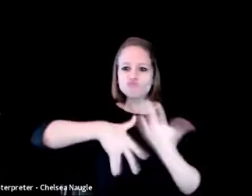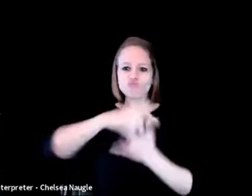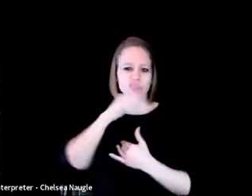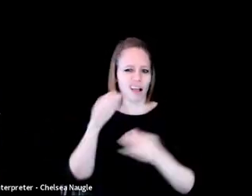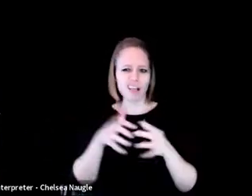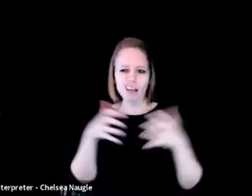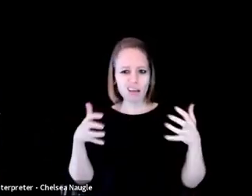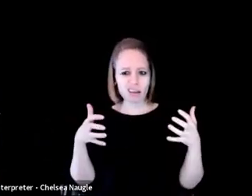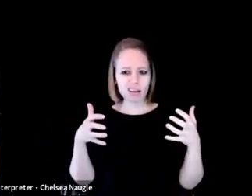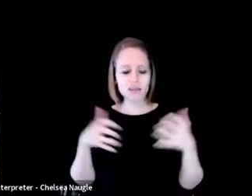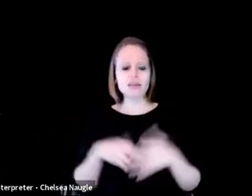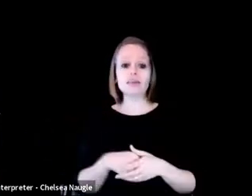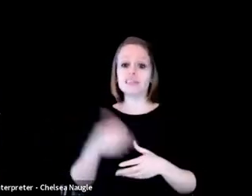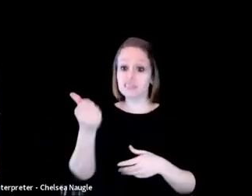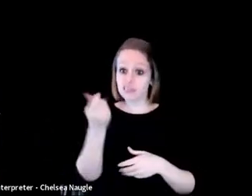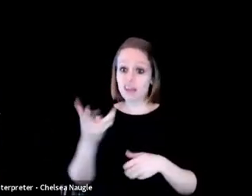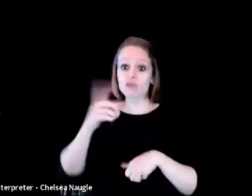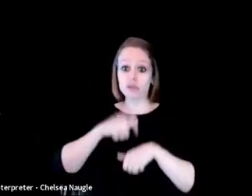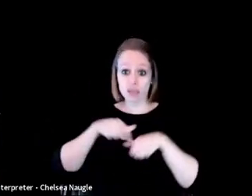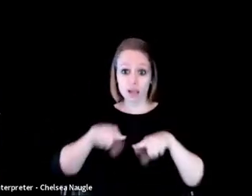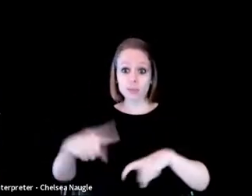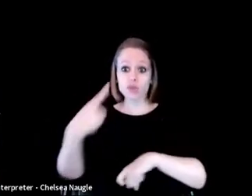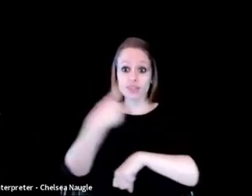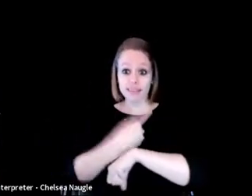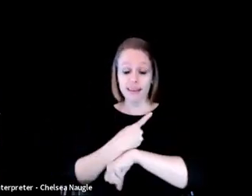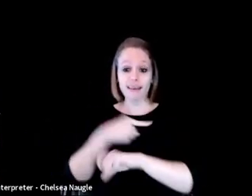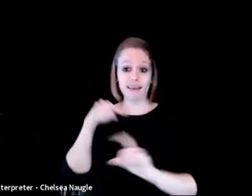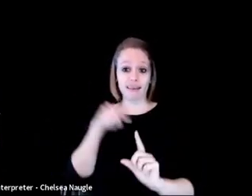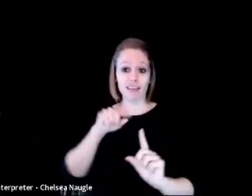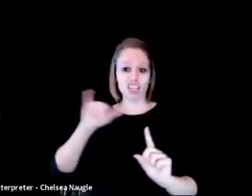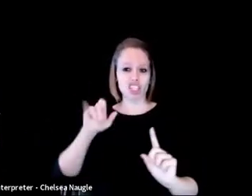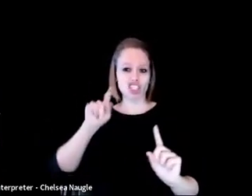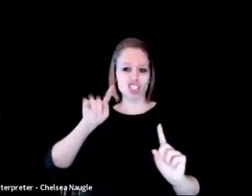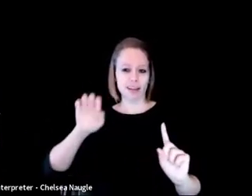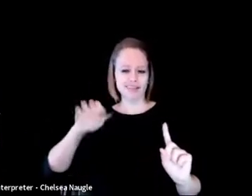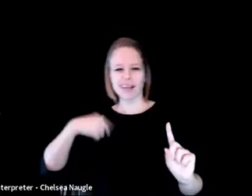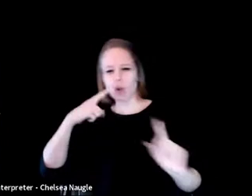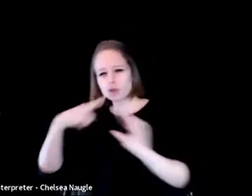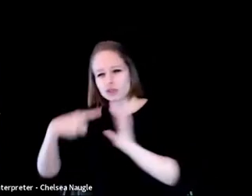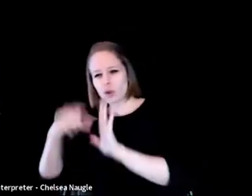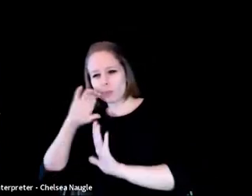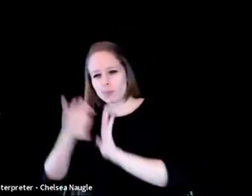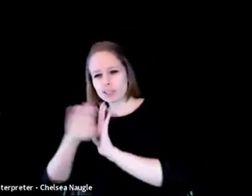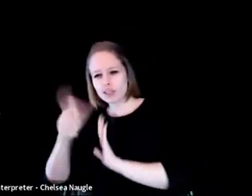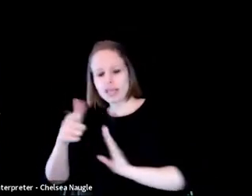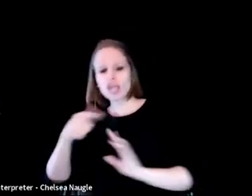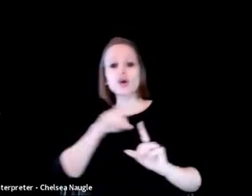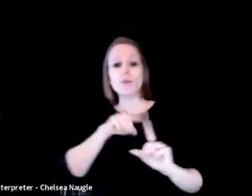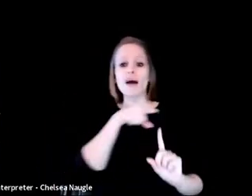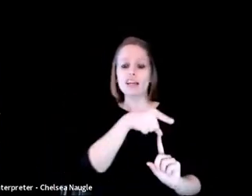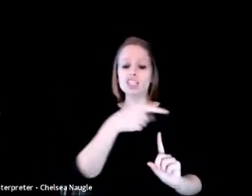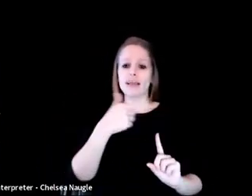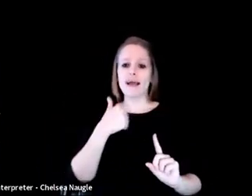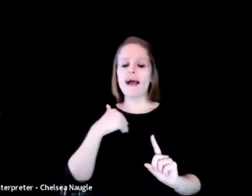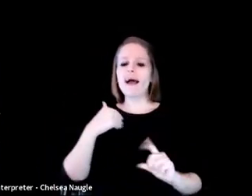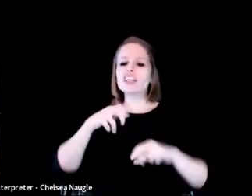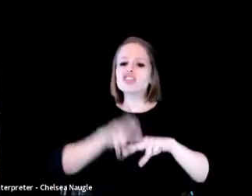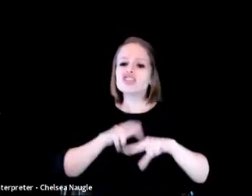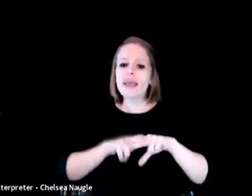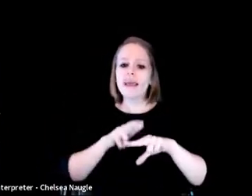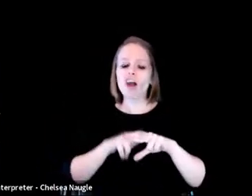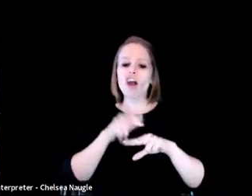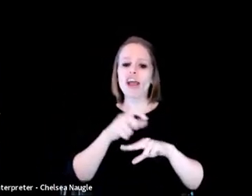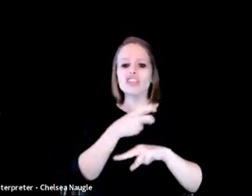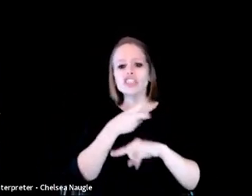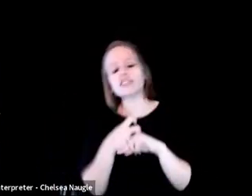she, several times during the day, kind of had, she, you'll see pictures of her later on, where she's asleep in a beanbag covered with a really heavy blanket, because she